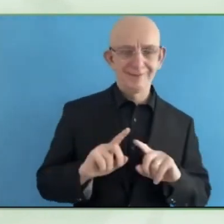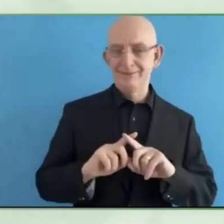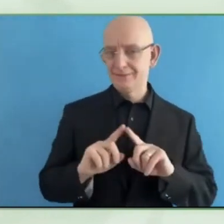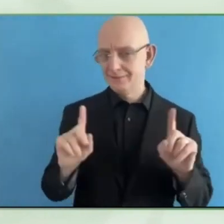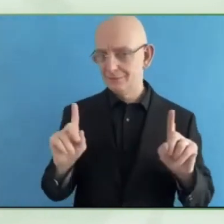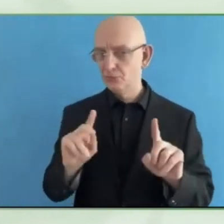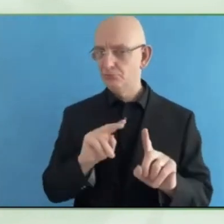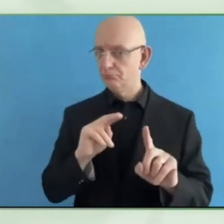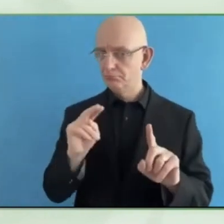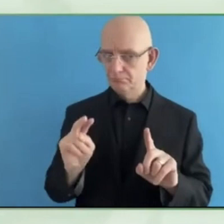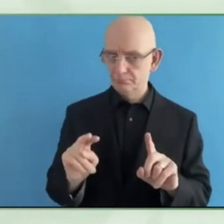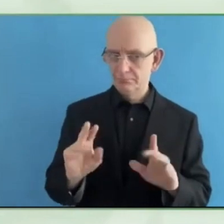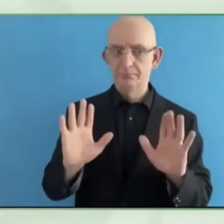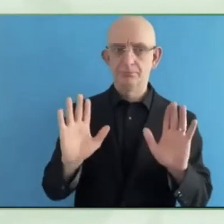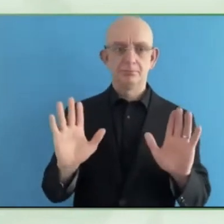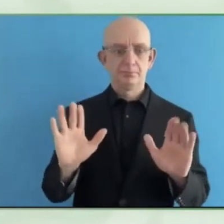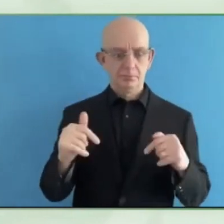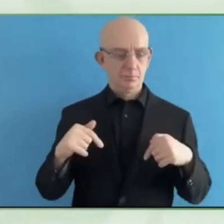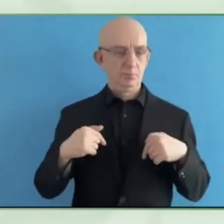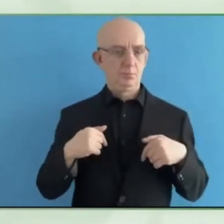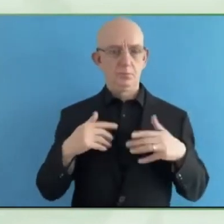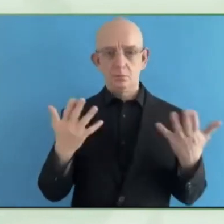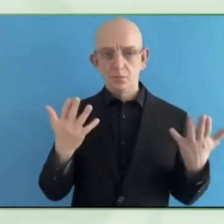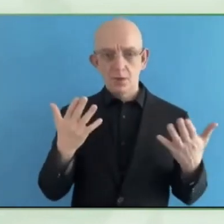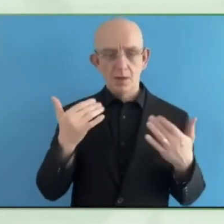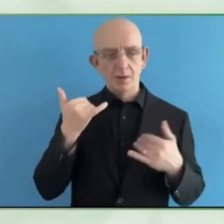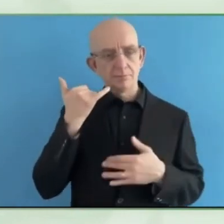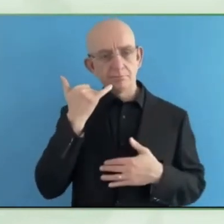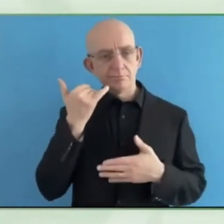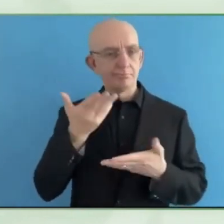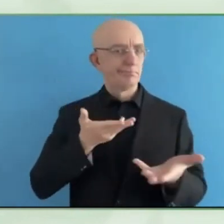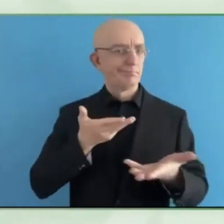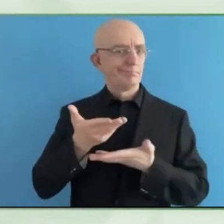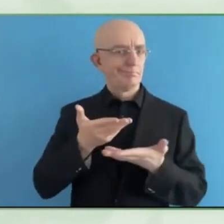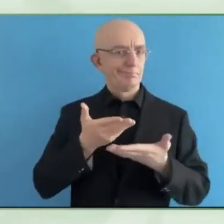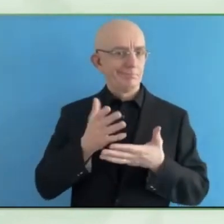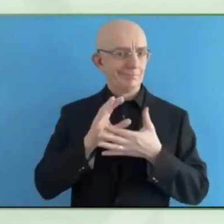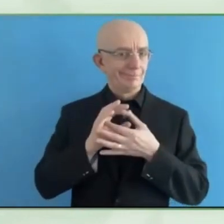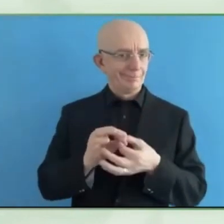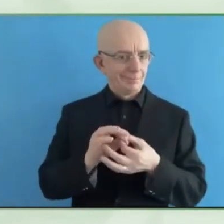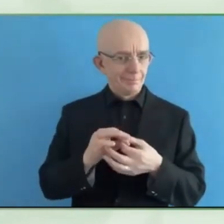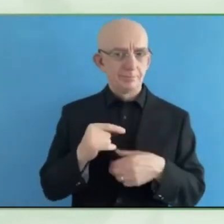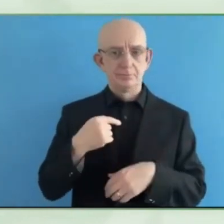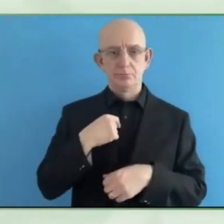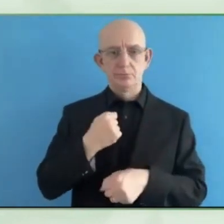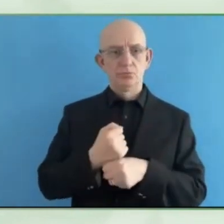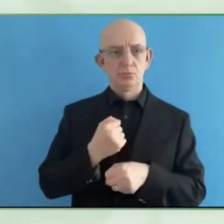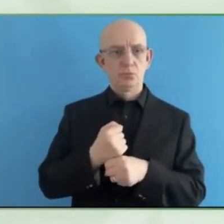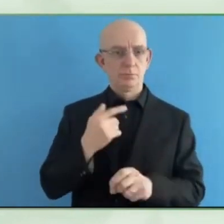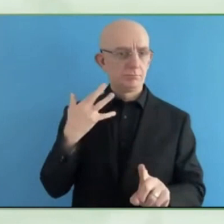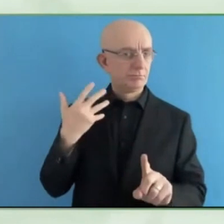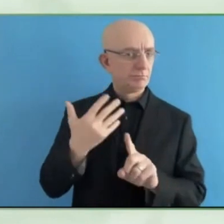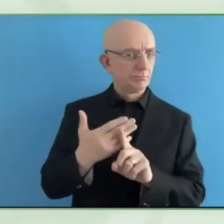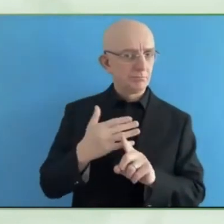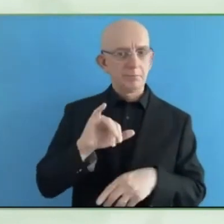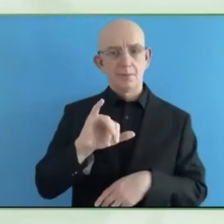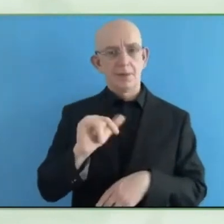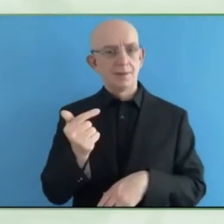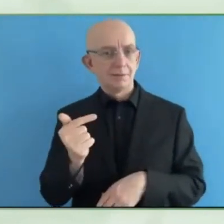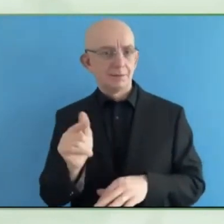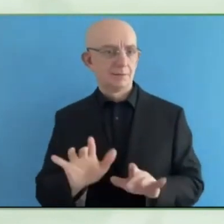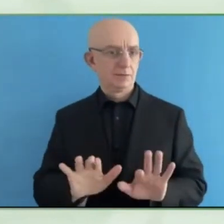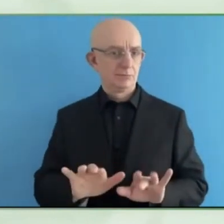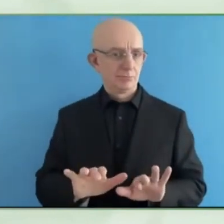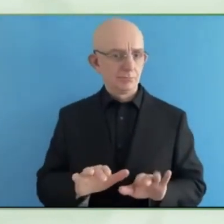net, not even yet the www. But anyway,